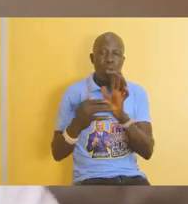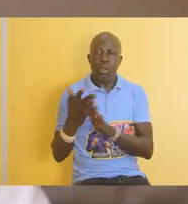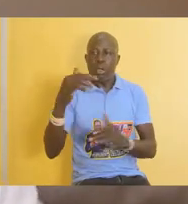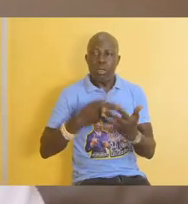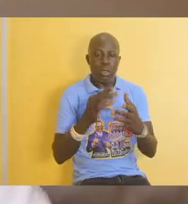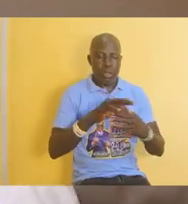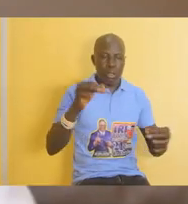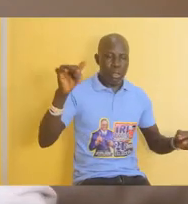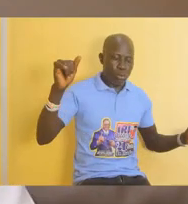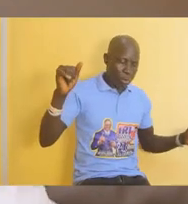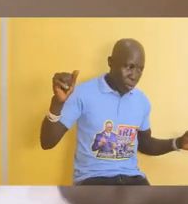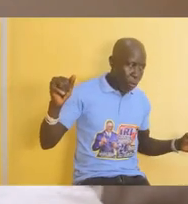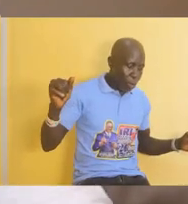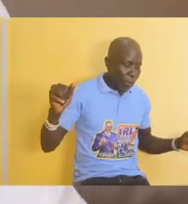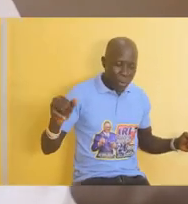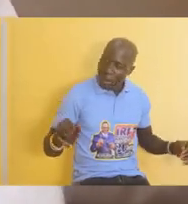Holy Spirit.